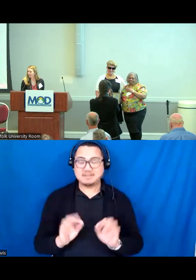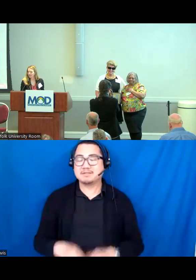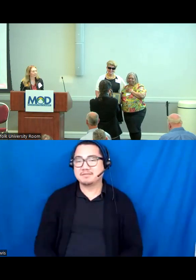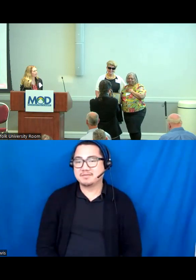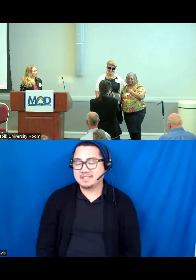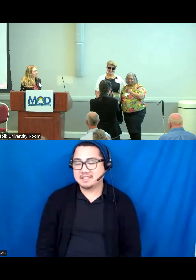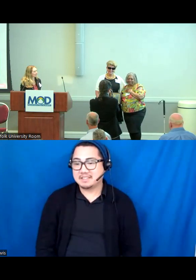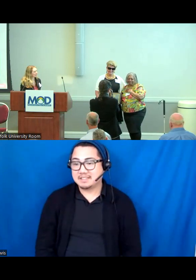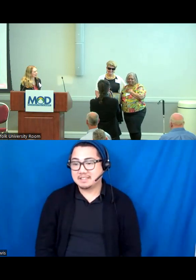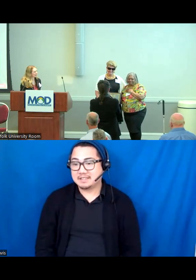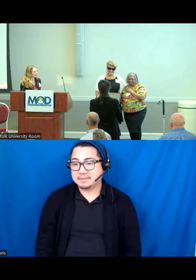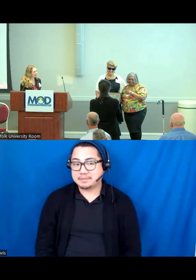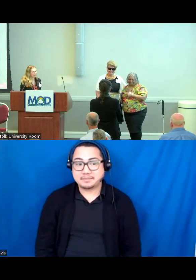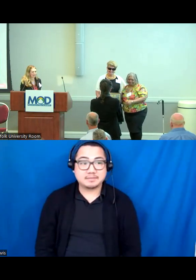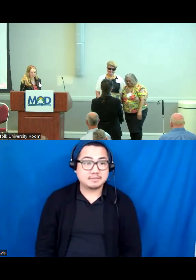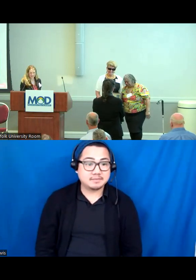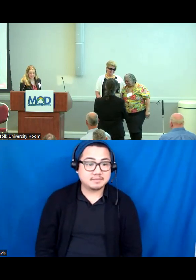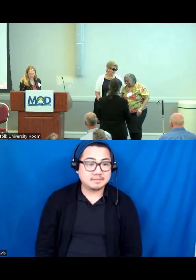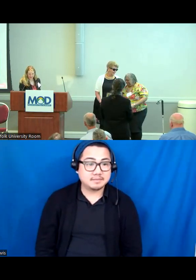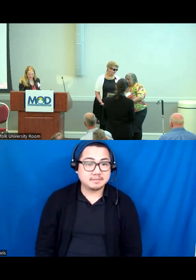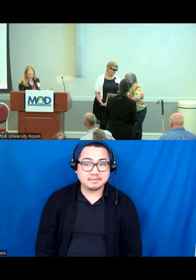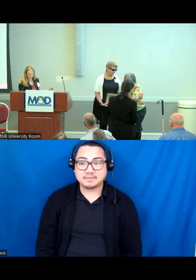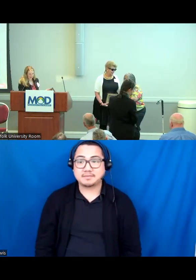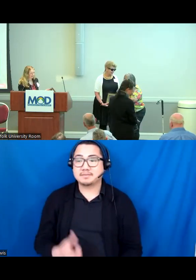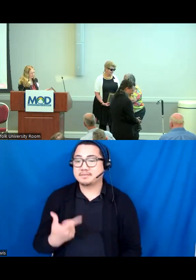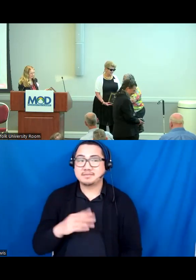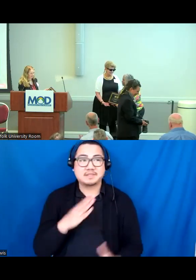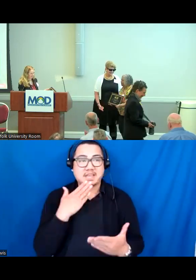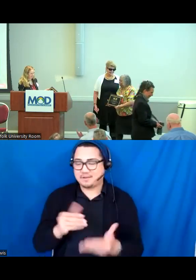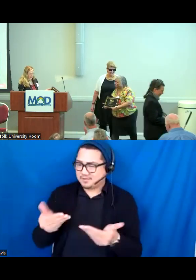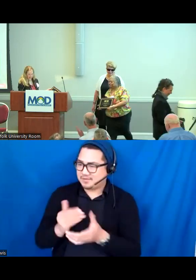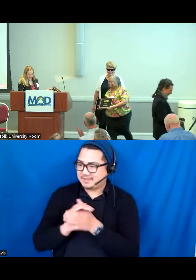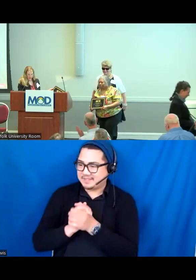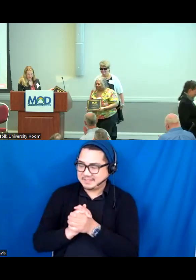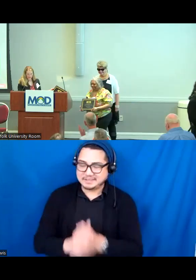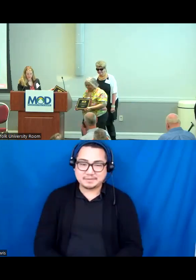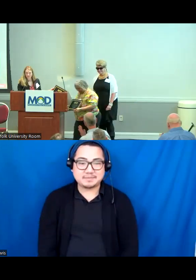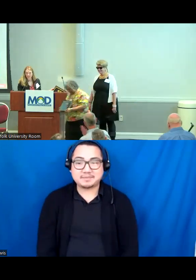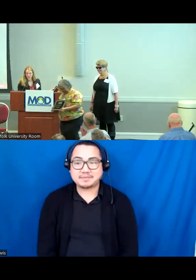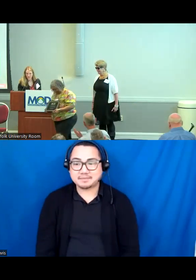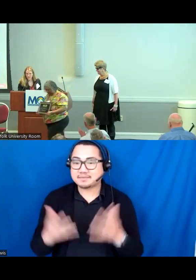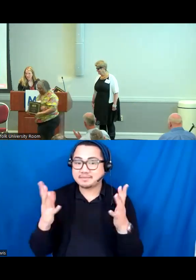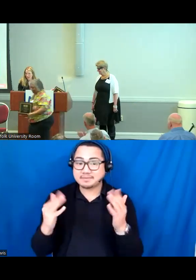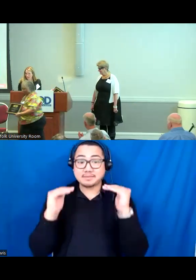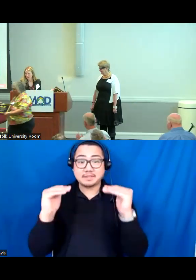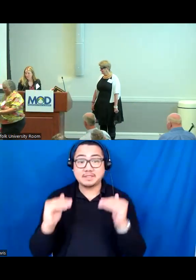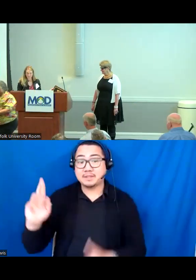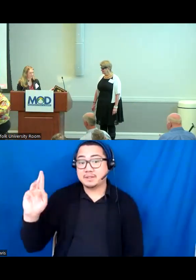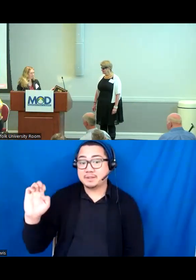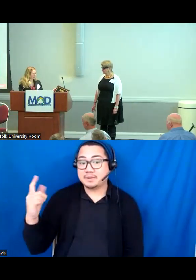even? Yep. Thank you. Thank you. Congratulations. Thank you. Reginald Clark.